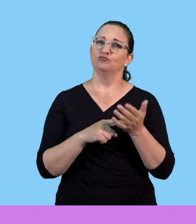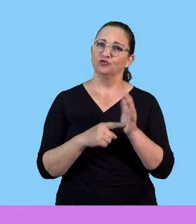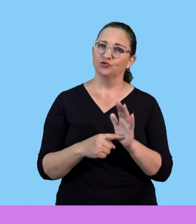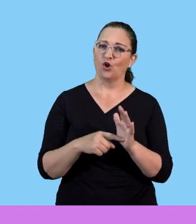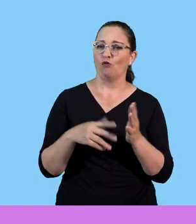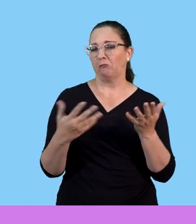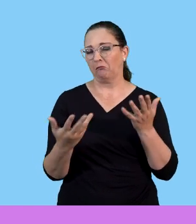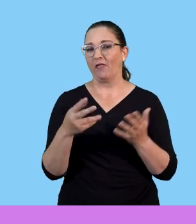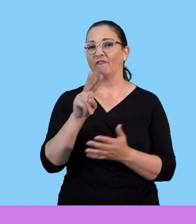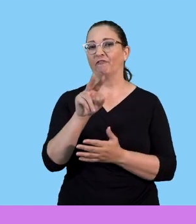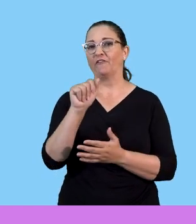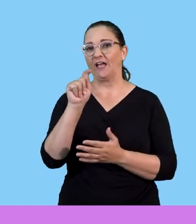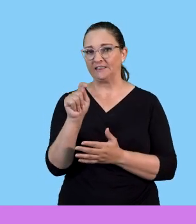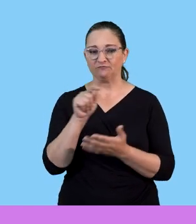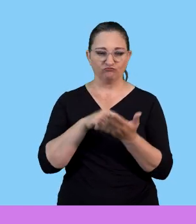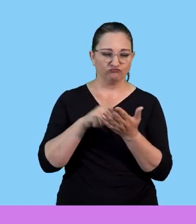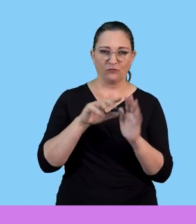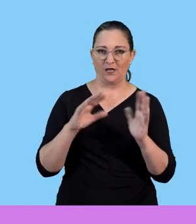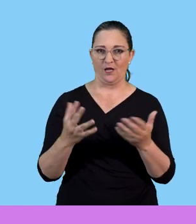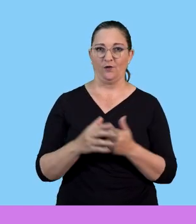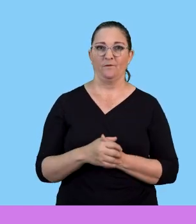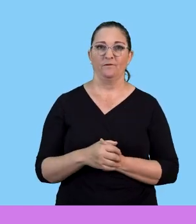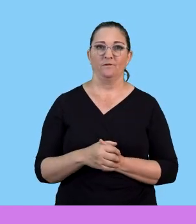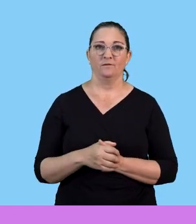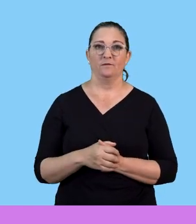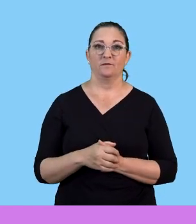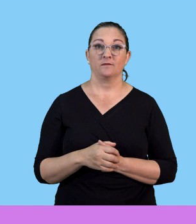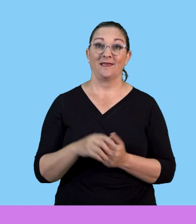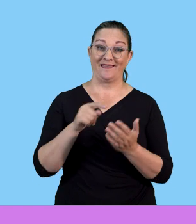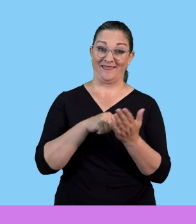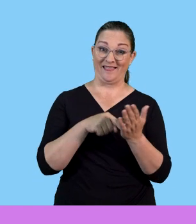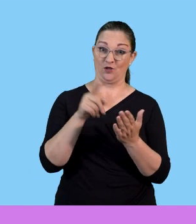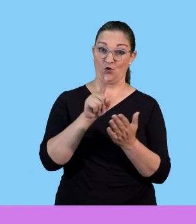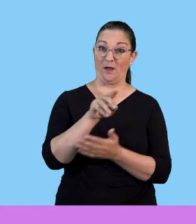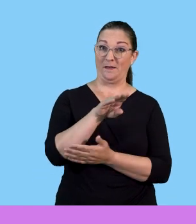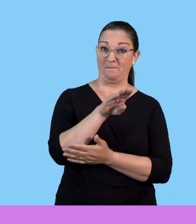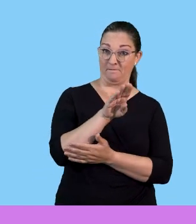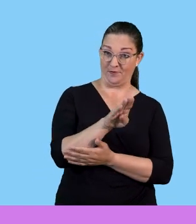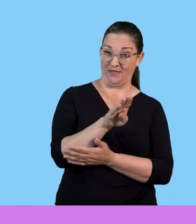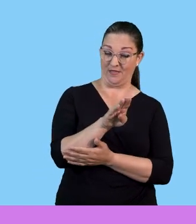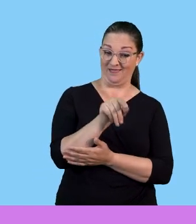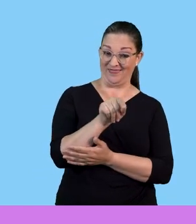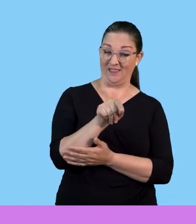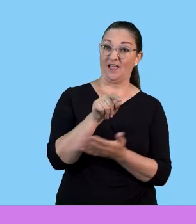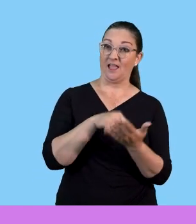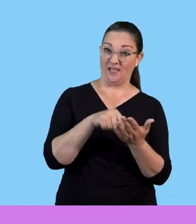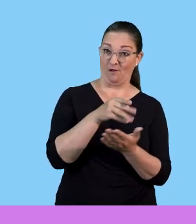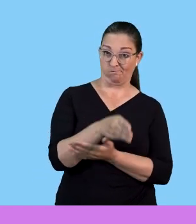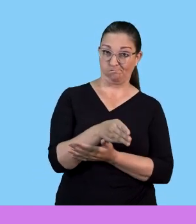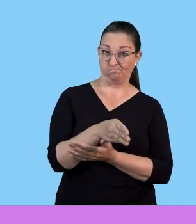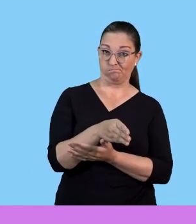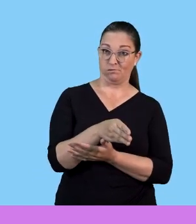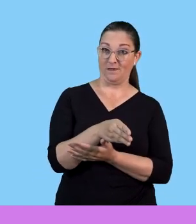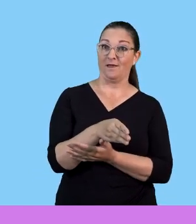and show how the VAT was calculated. Let's just reread the question. Calculate the missing value